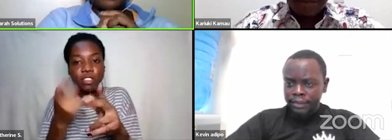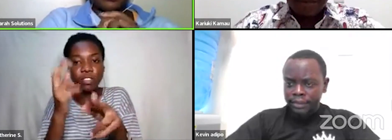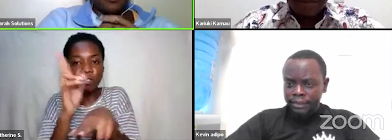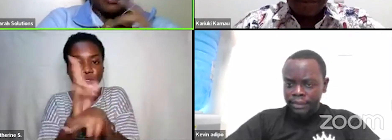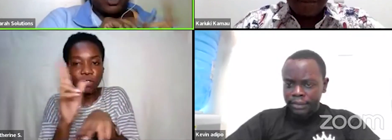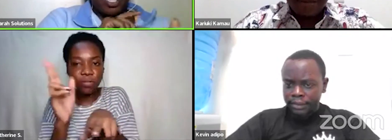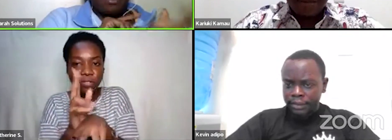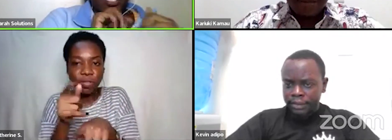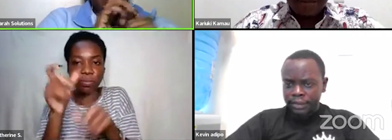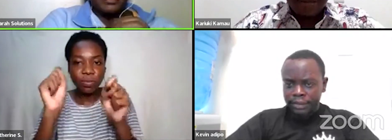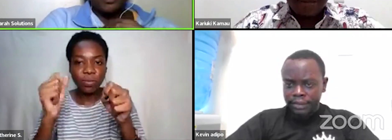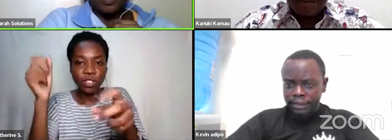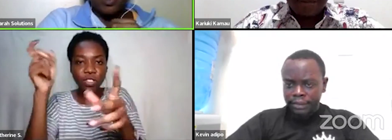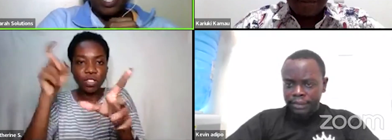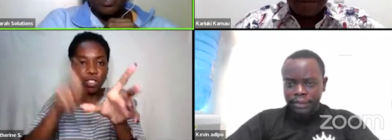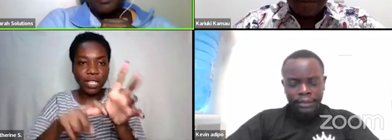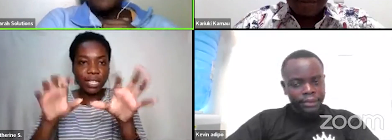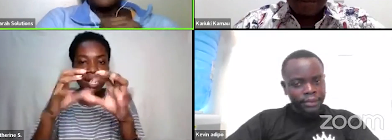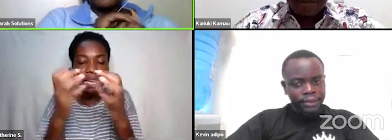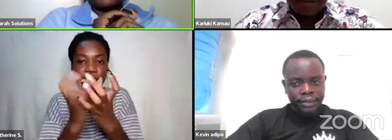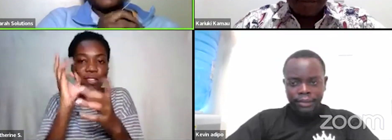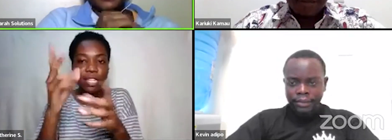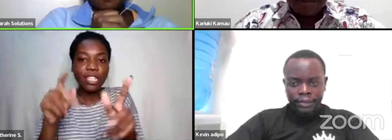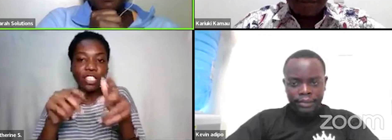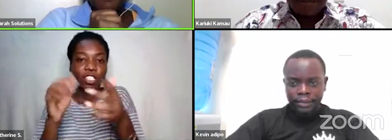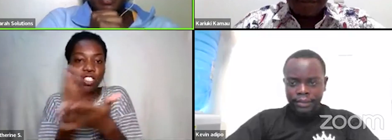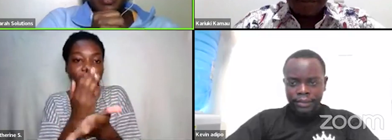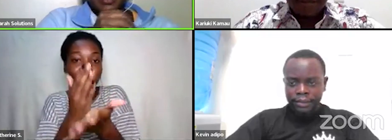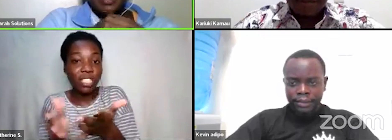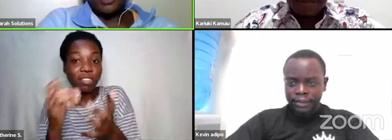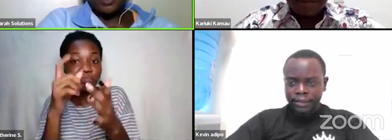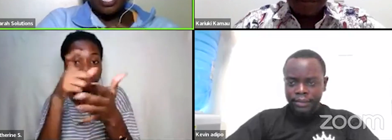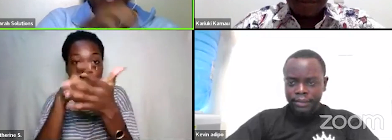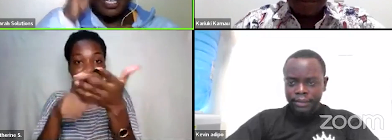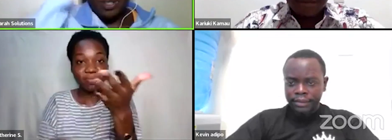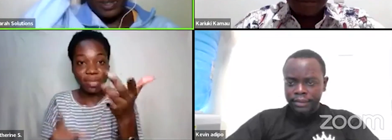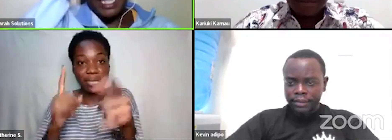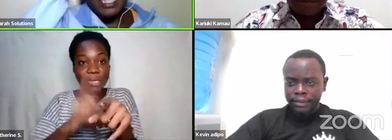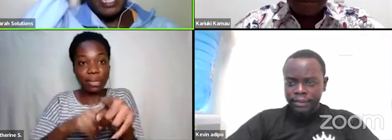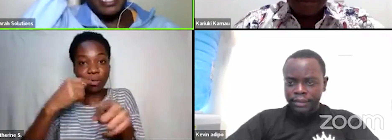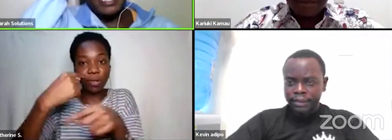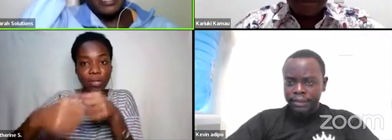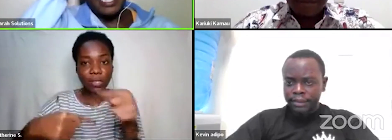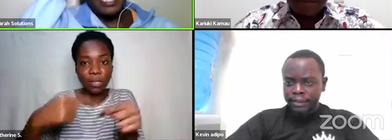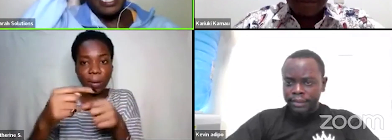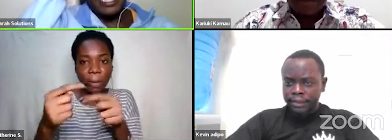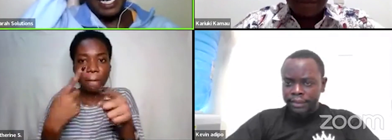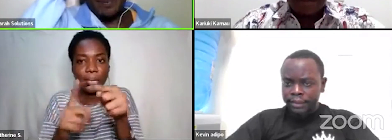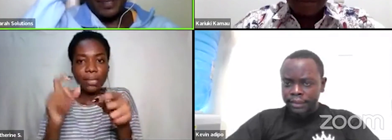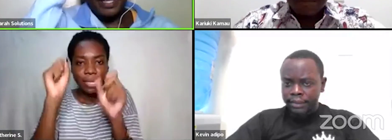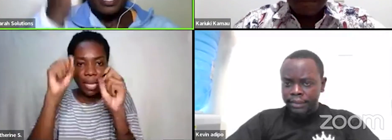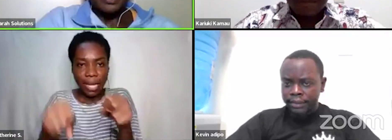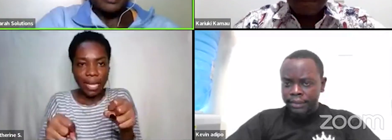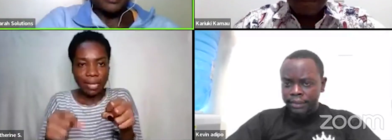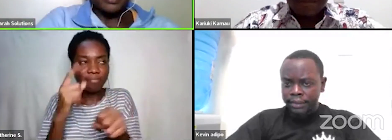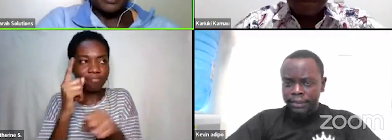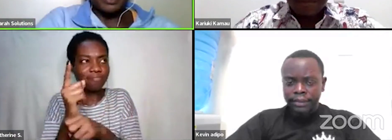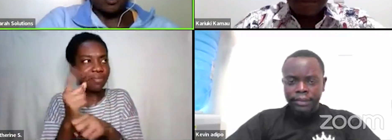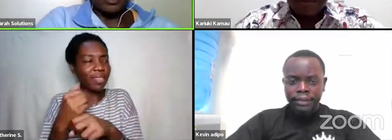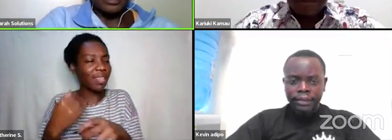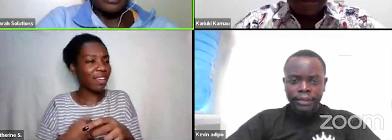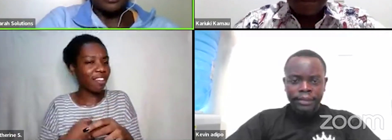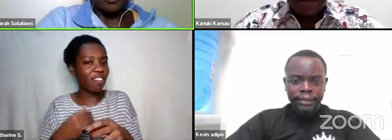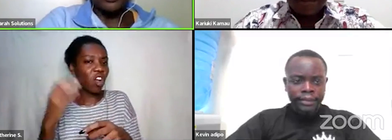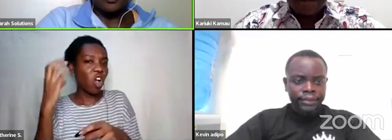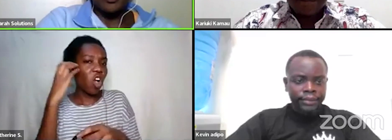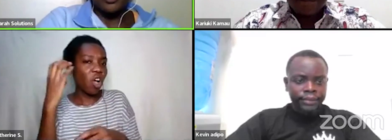class. I will share the flyer as we go along. But yes, Profiles International have that course that's starting in April. It's a